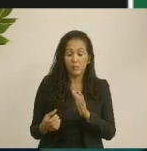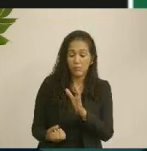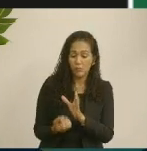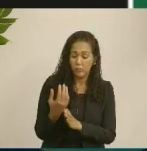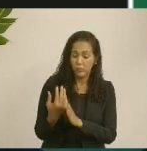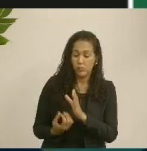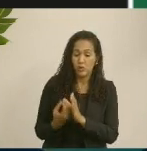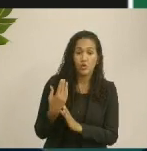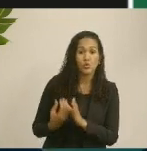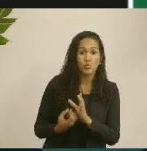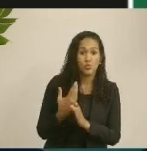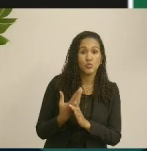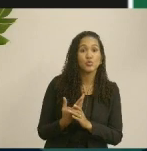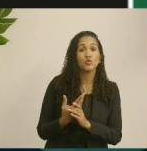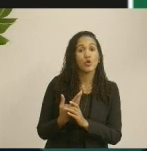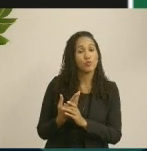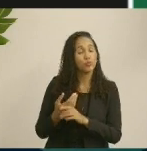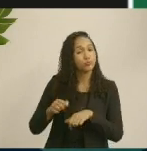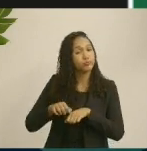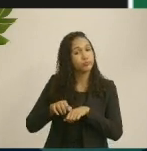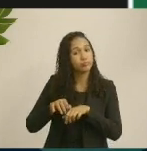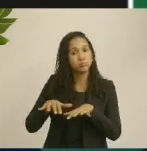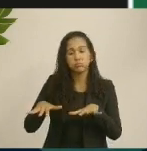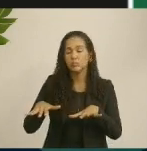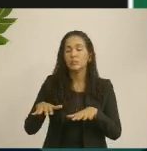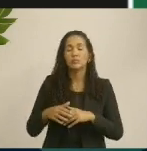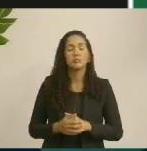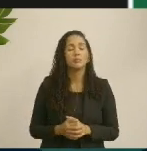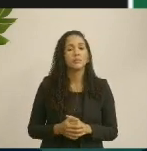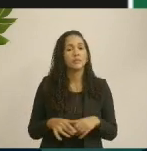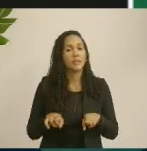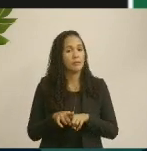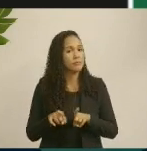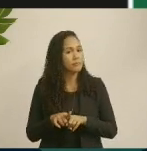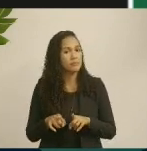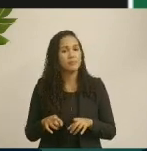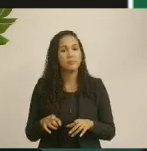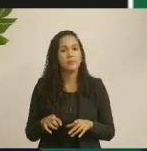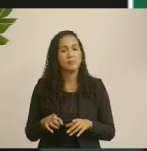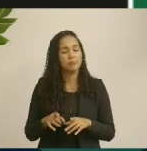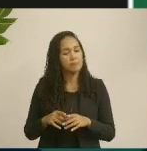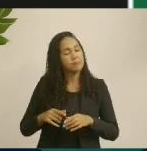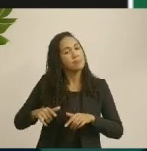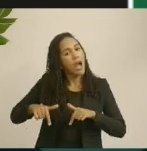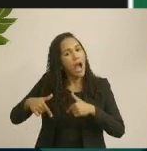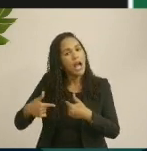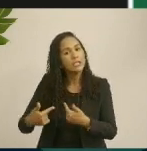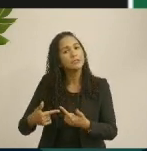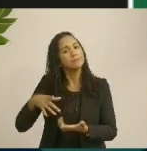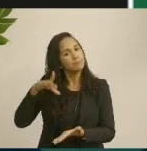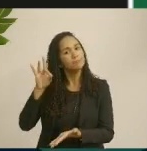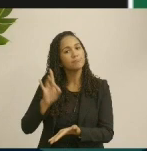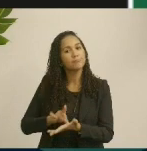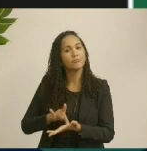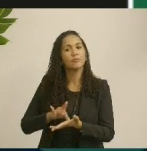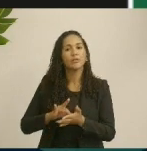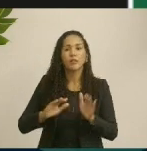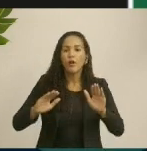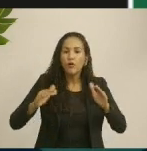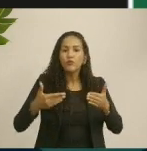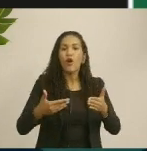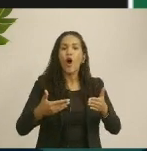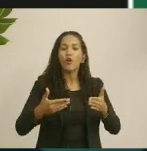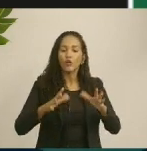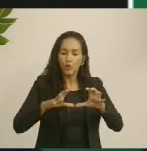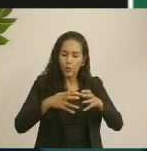course, delivered and accessible to the populations in need. So thank you for the presentation. I